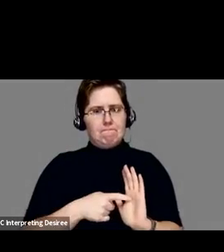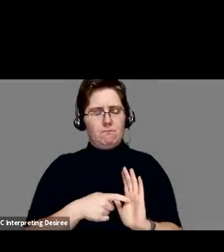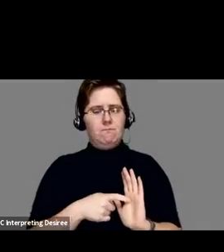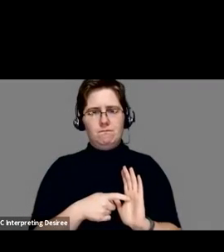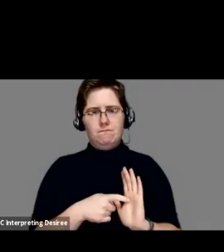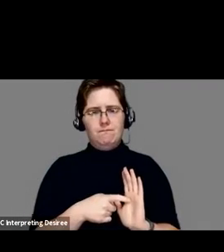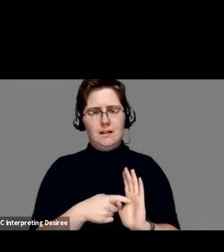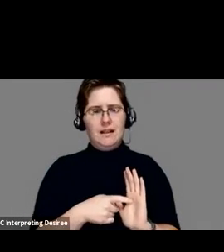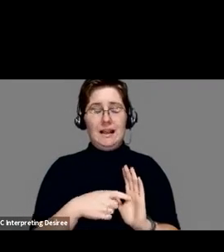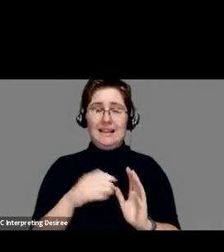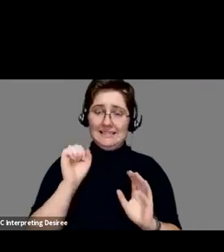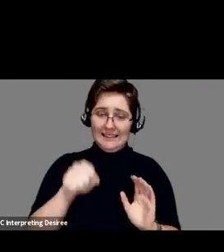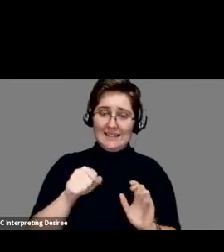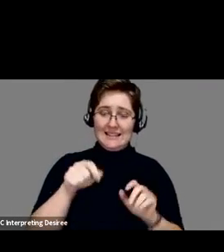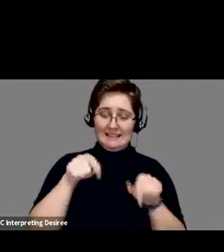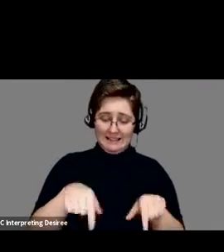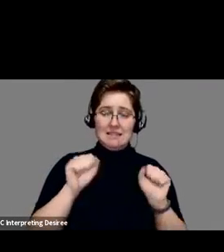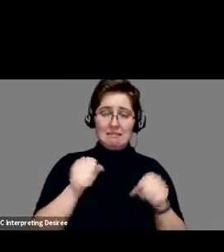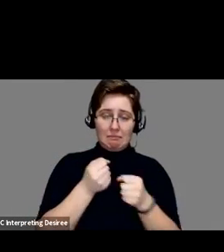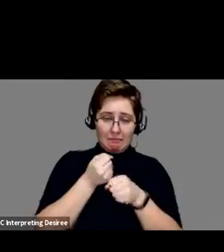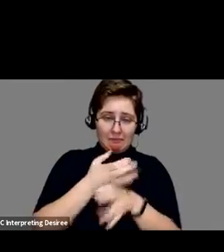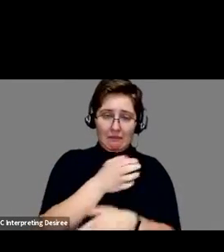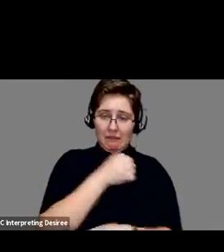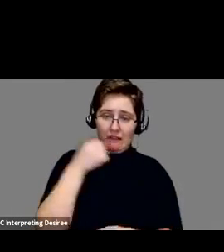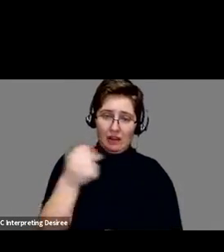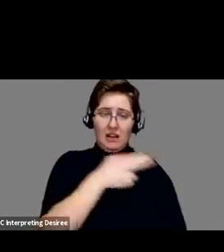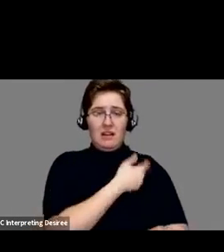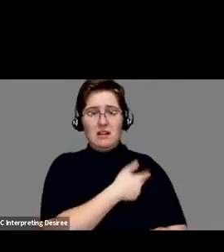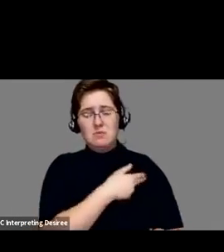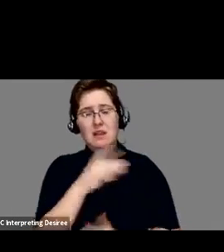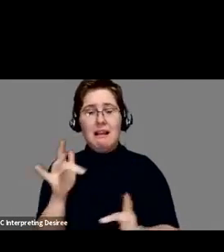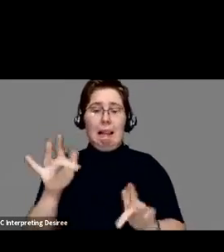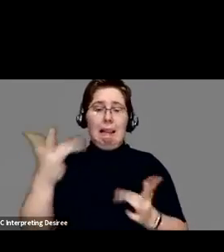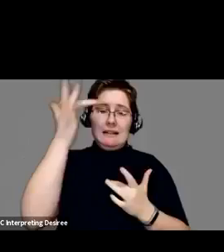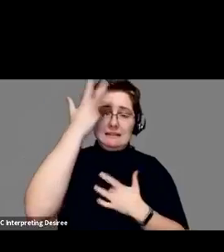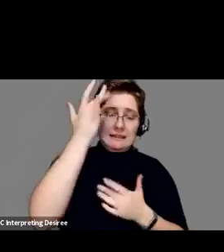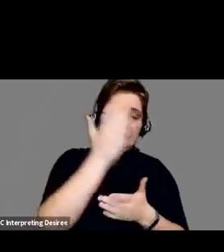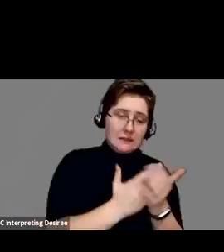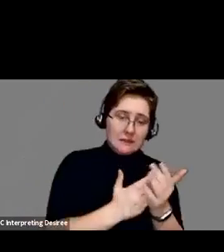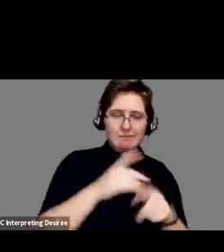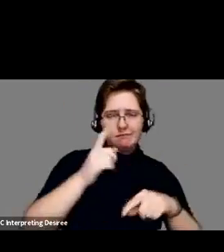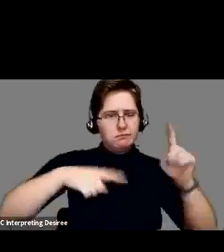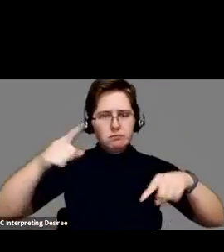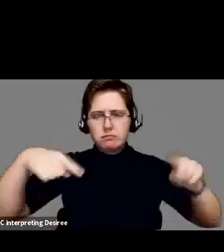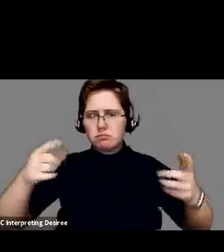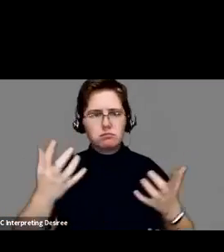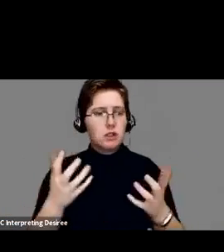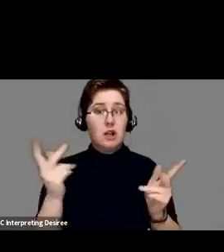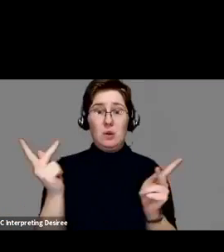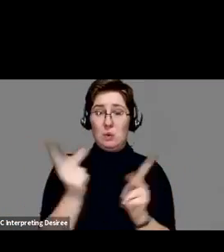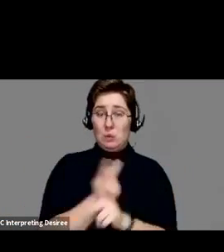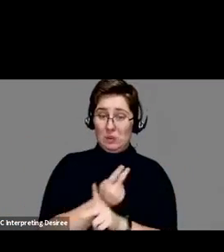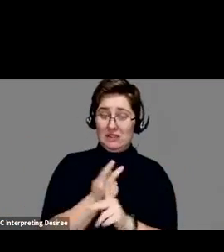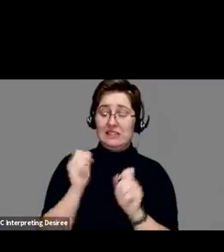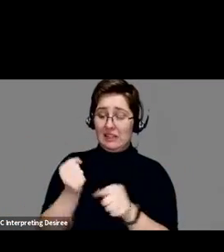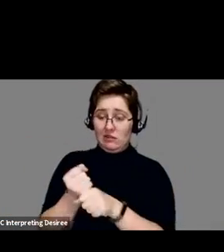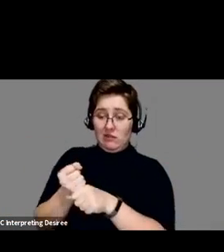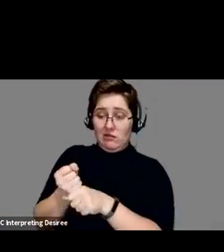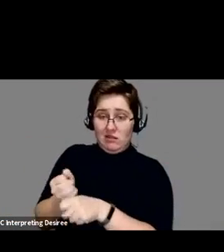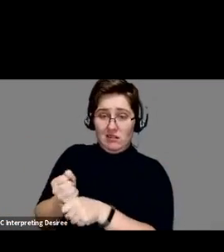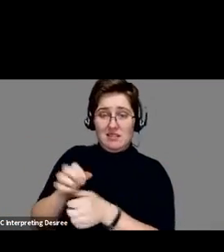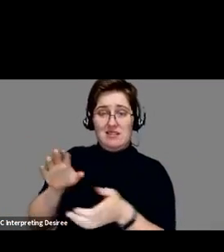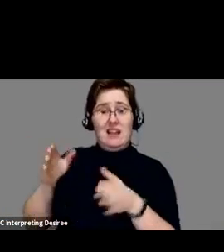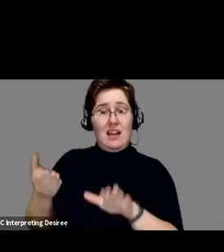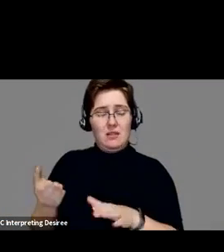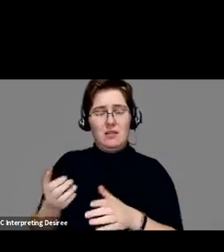this disease causes hospitalizations and minor illness in some people and in the worst case scenario, death, there are